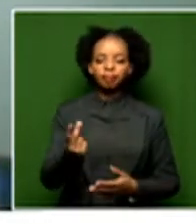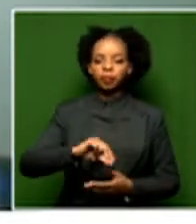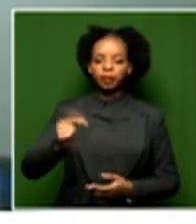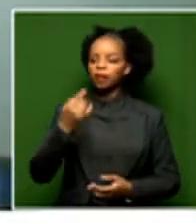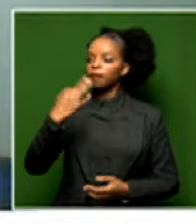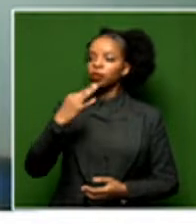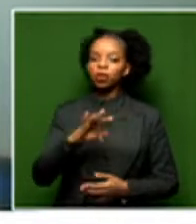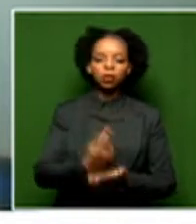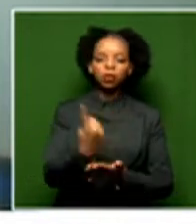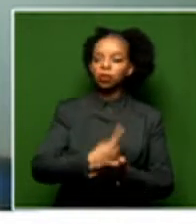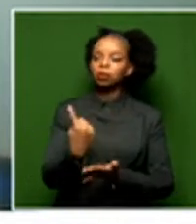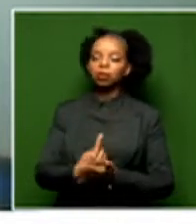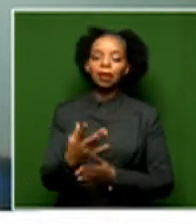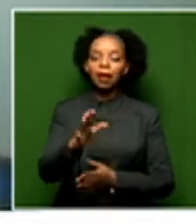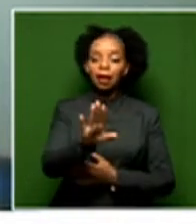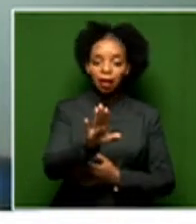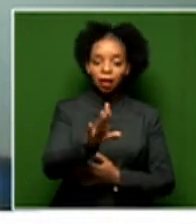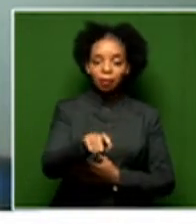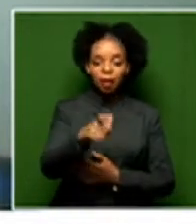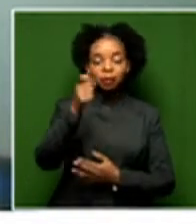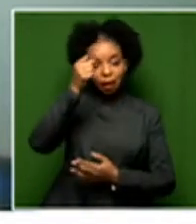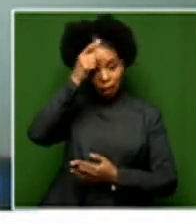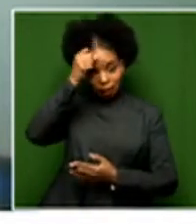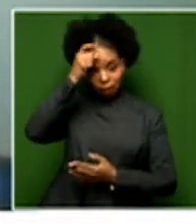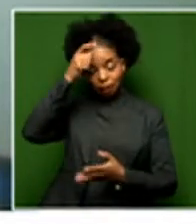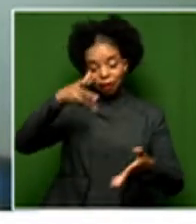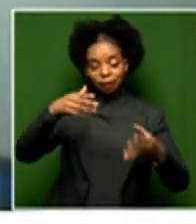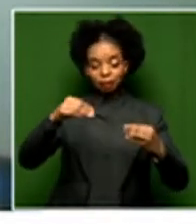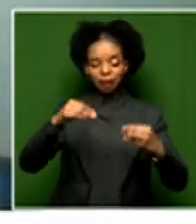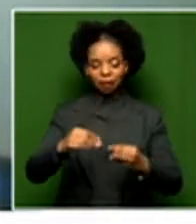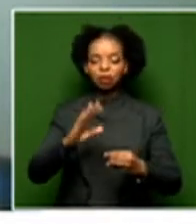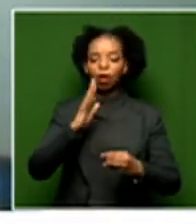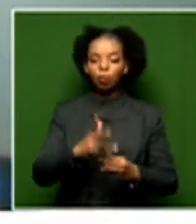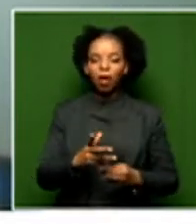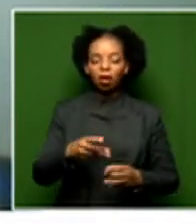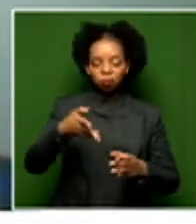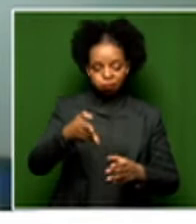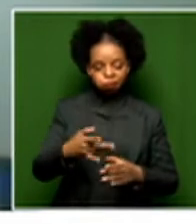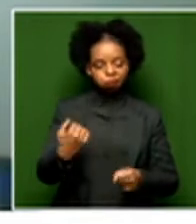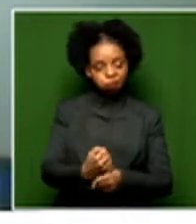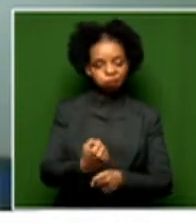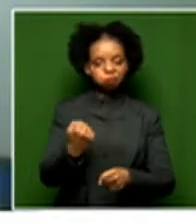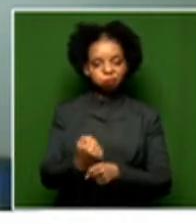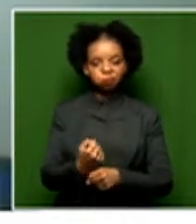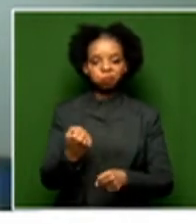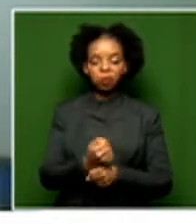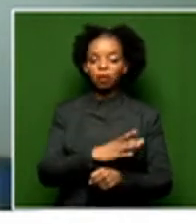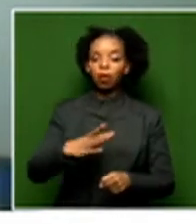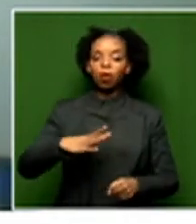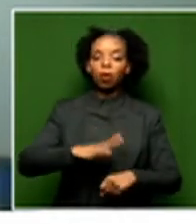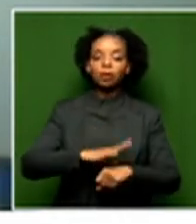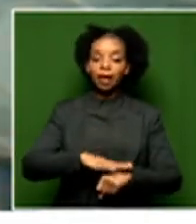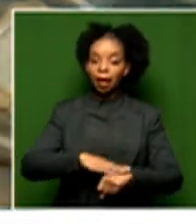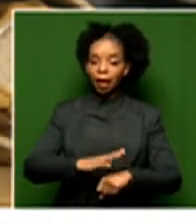You need to understand that you are in it for the long time, and your time will come. And you need to you need to have a group of people